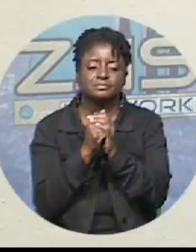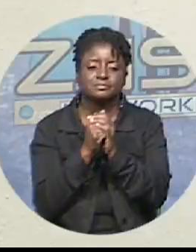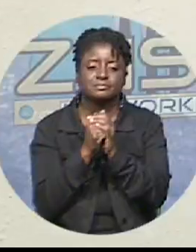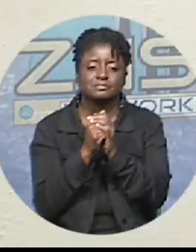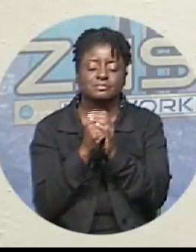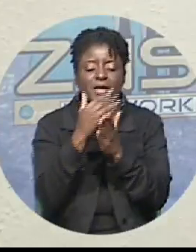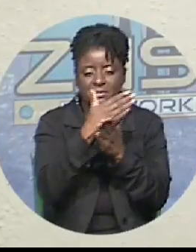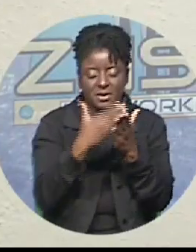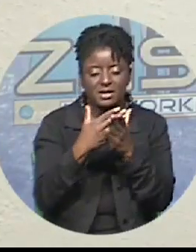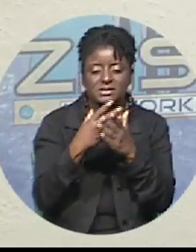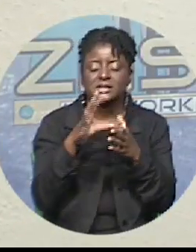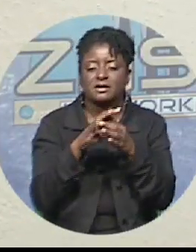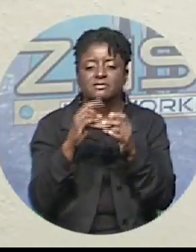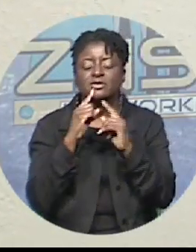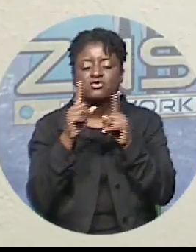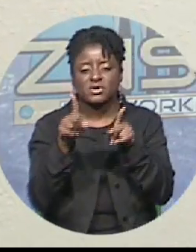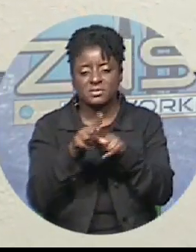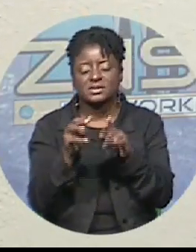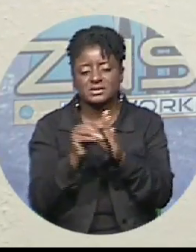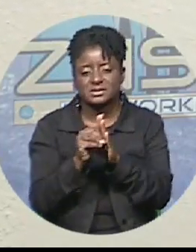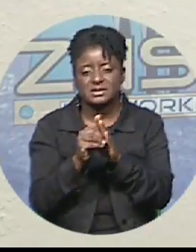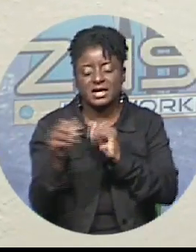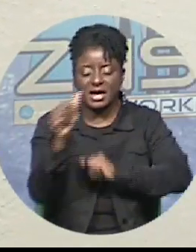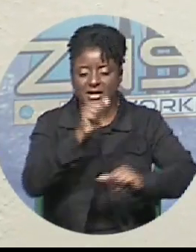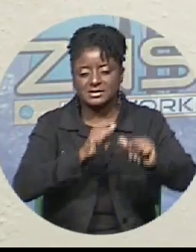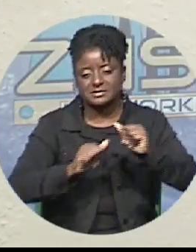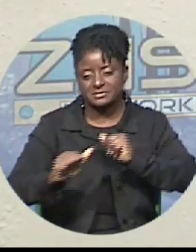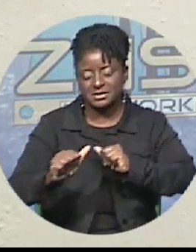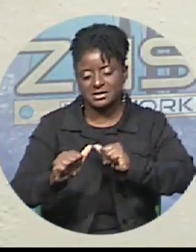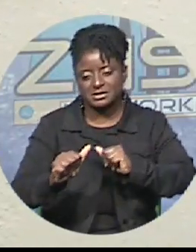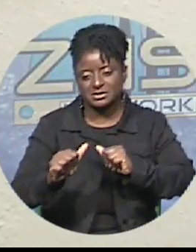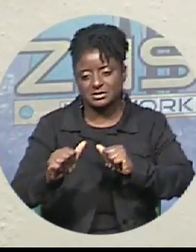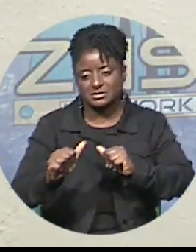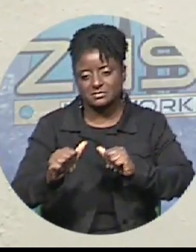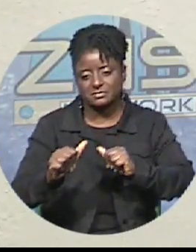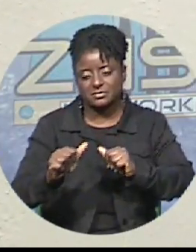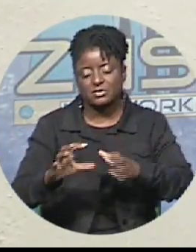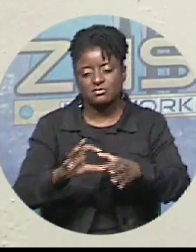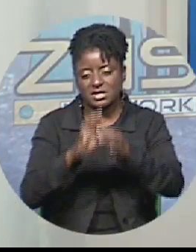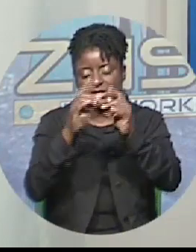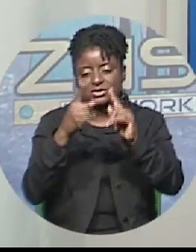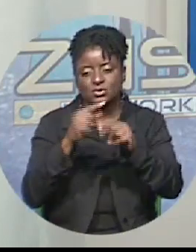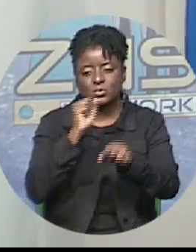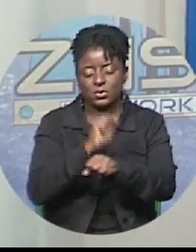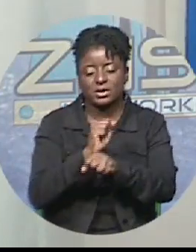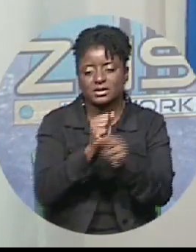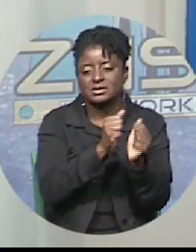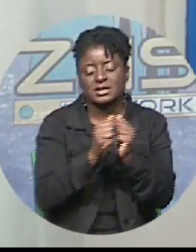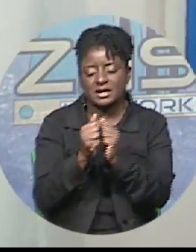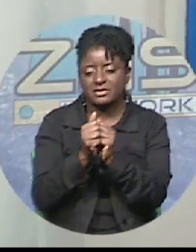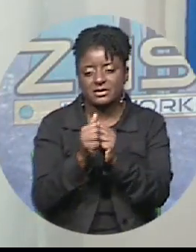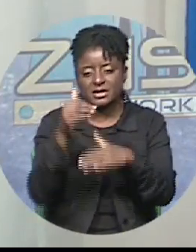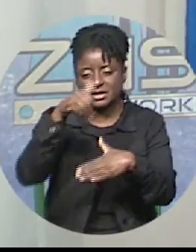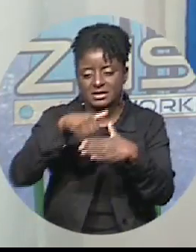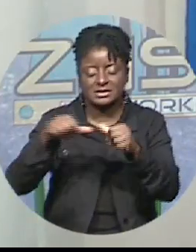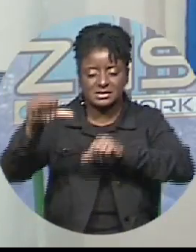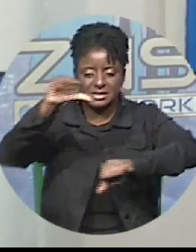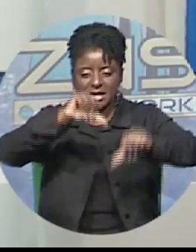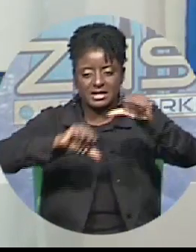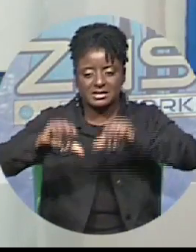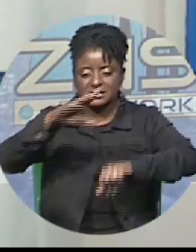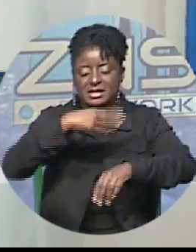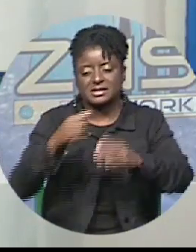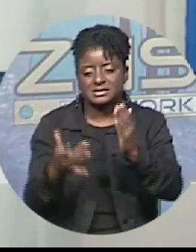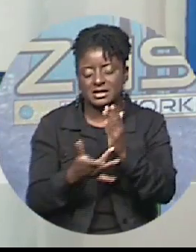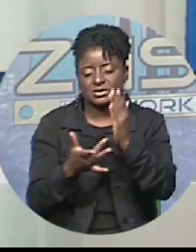our agreement are as follows. Activities related to cooperation in the following fields: science and technology,